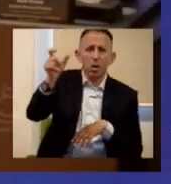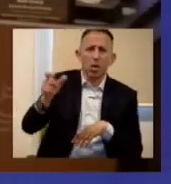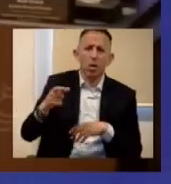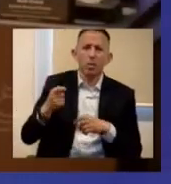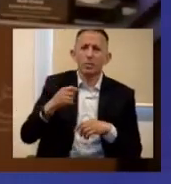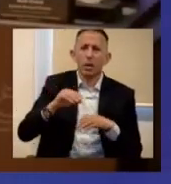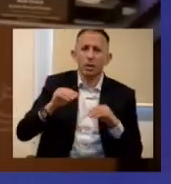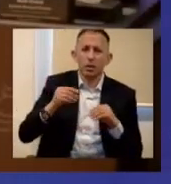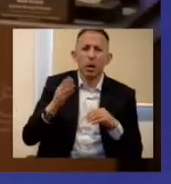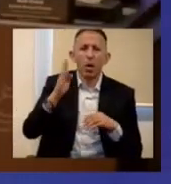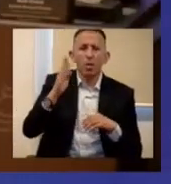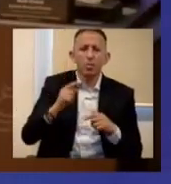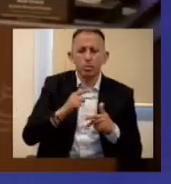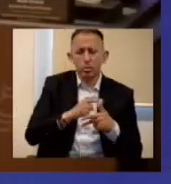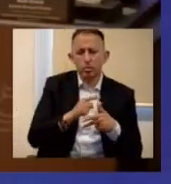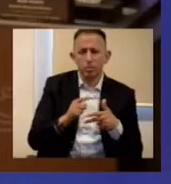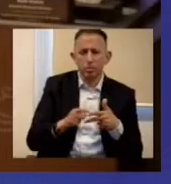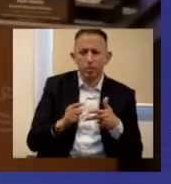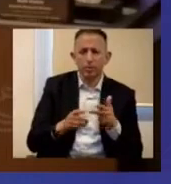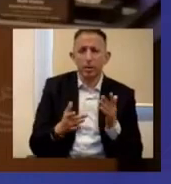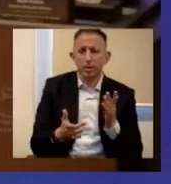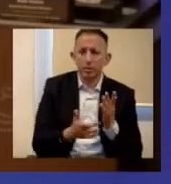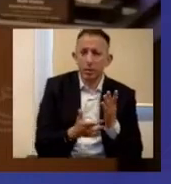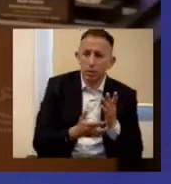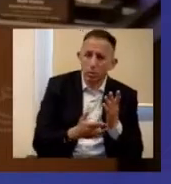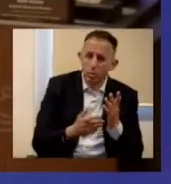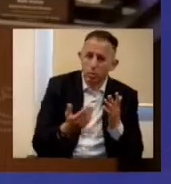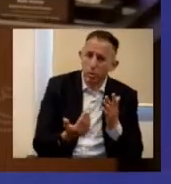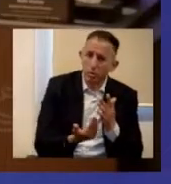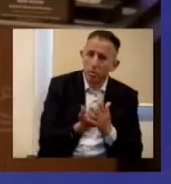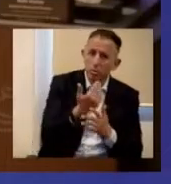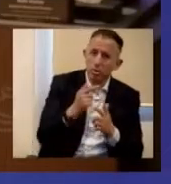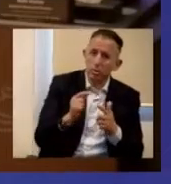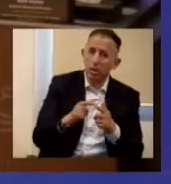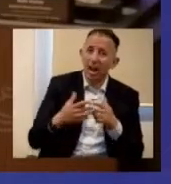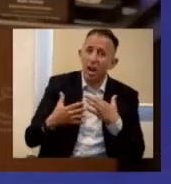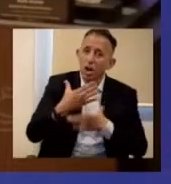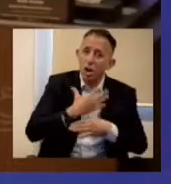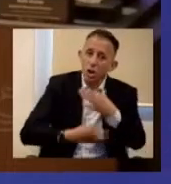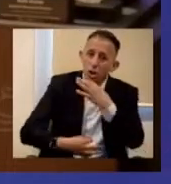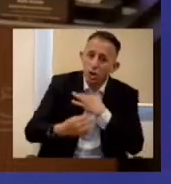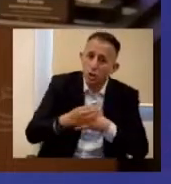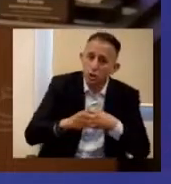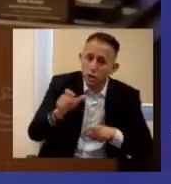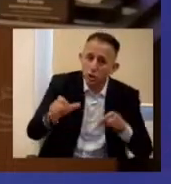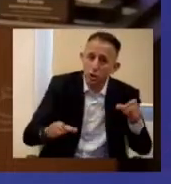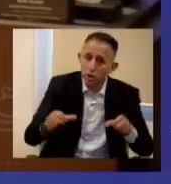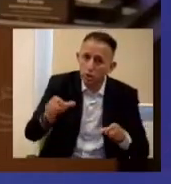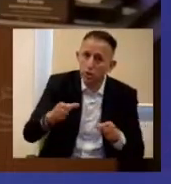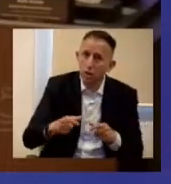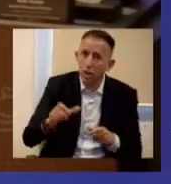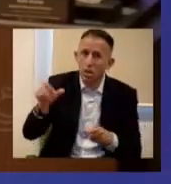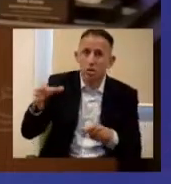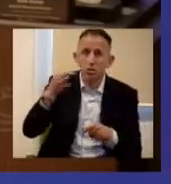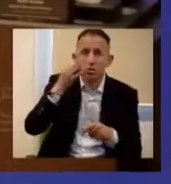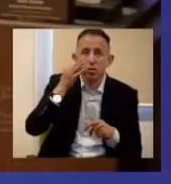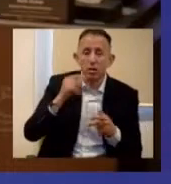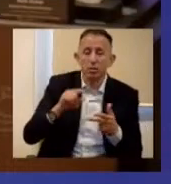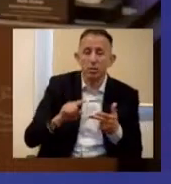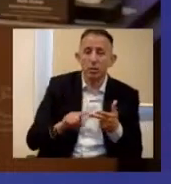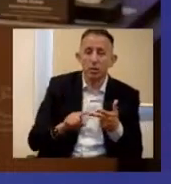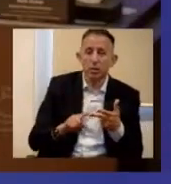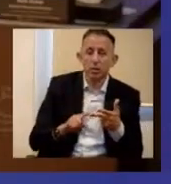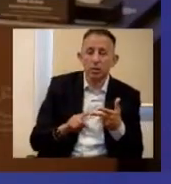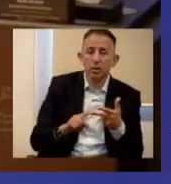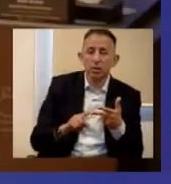that understand it, and the generations that will be taught the technology. Because it takes one generation for the teacher to be trained,